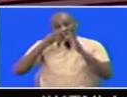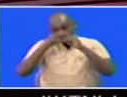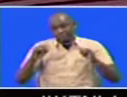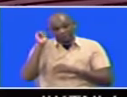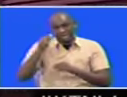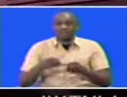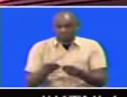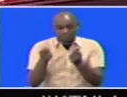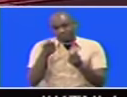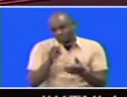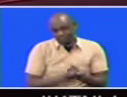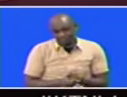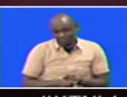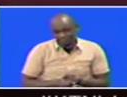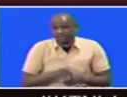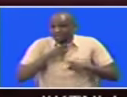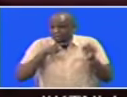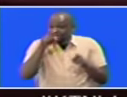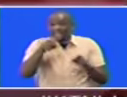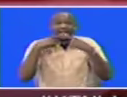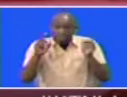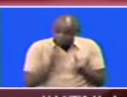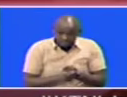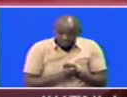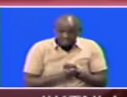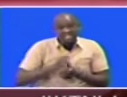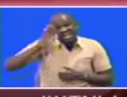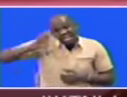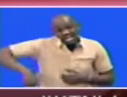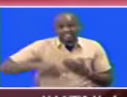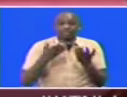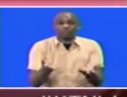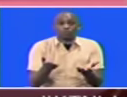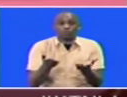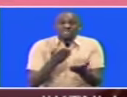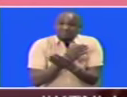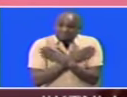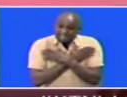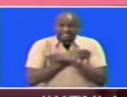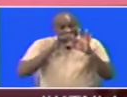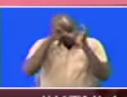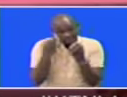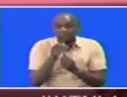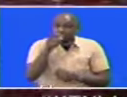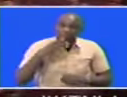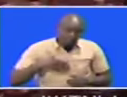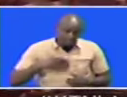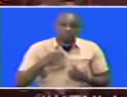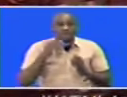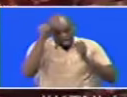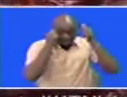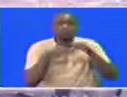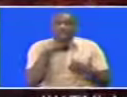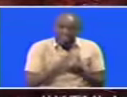attack. But that announcement had come too late for the friends and families of the slain soldiers who